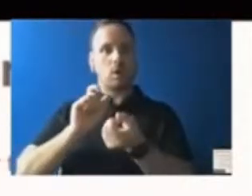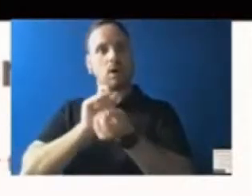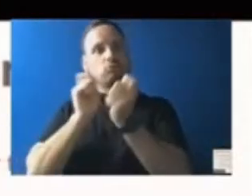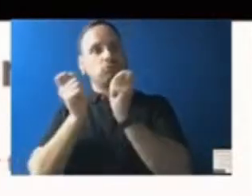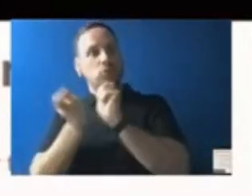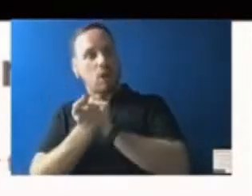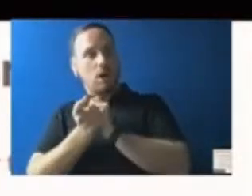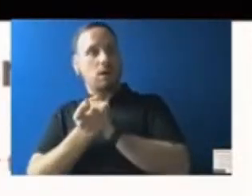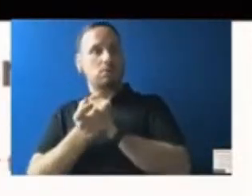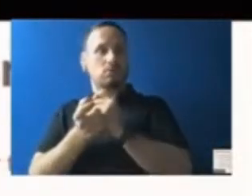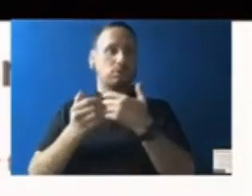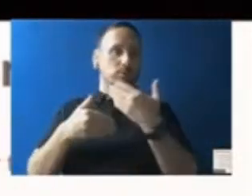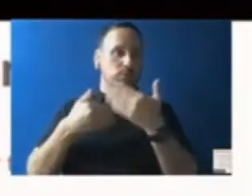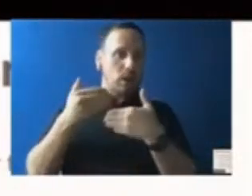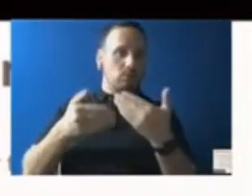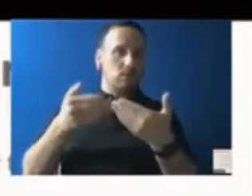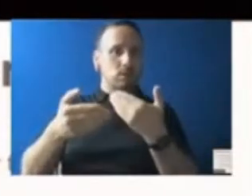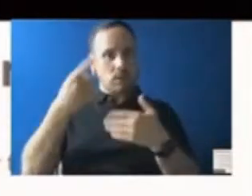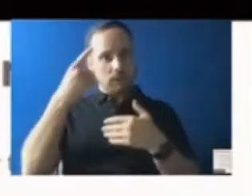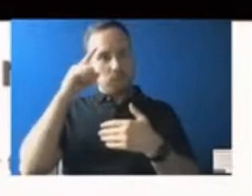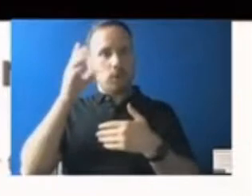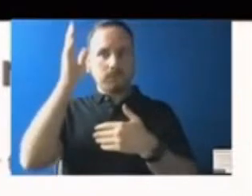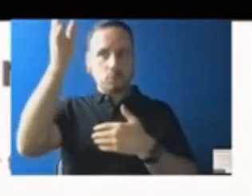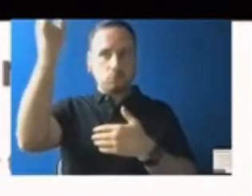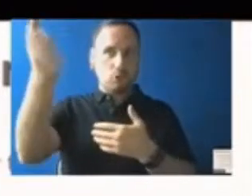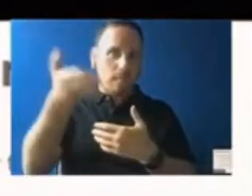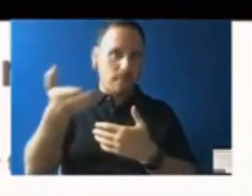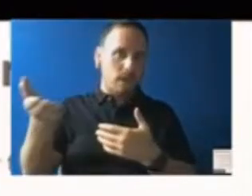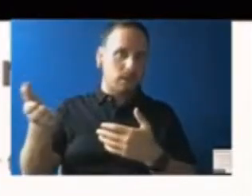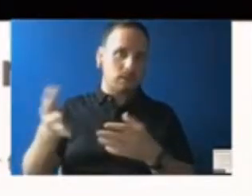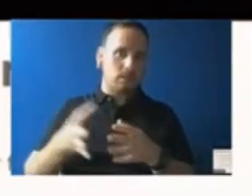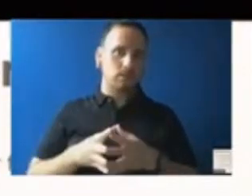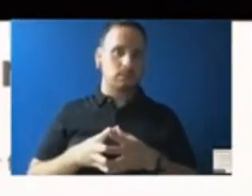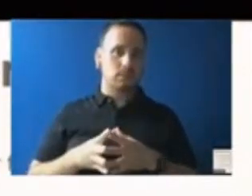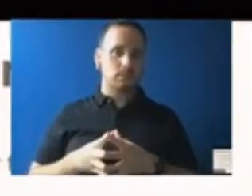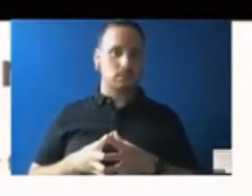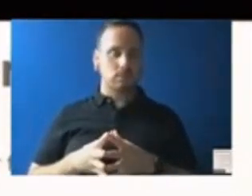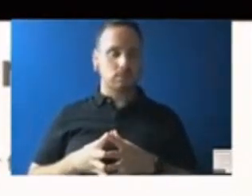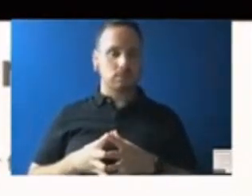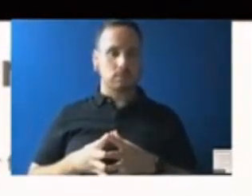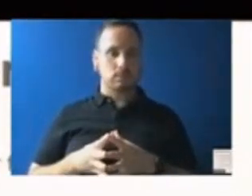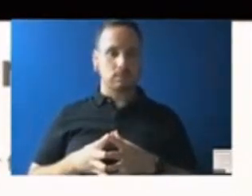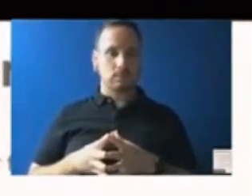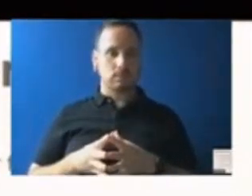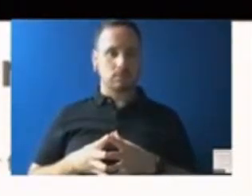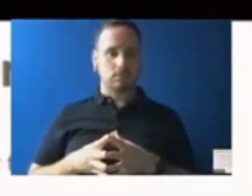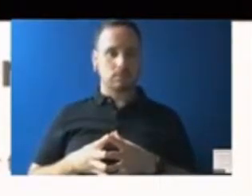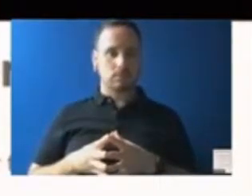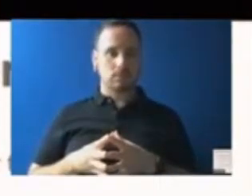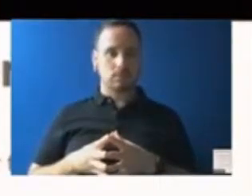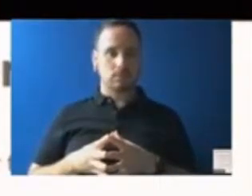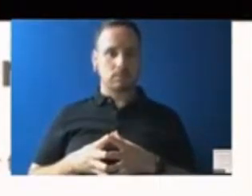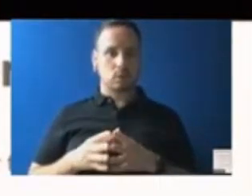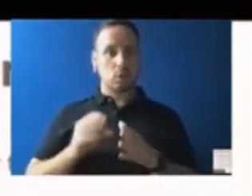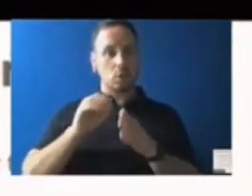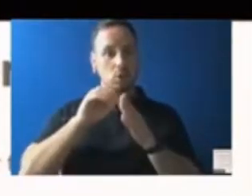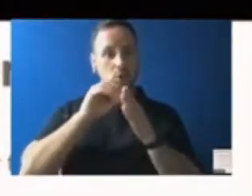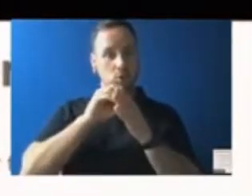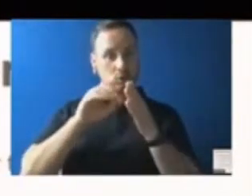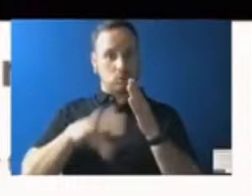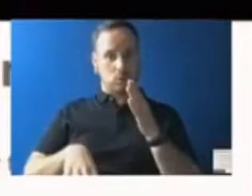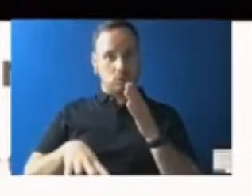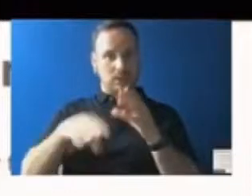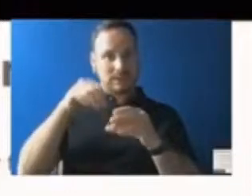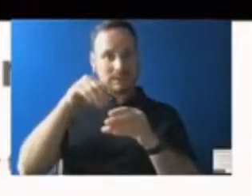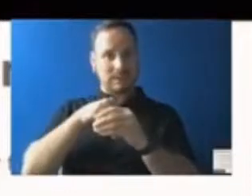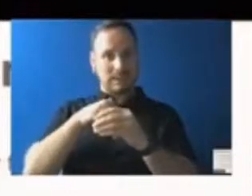for future phases that would come on board at each of our schools. Students in the full remote academy will continue